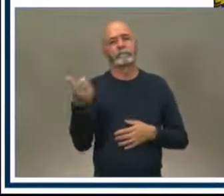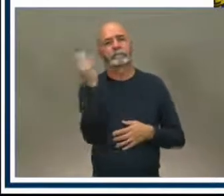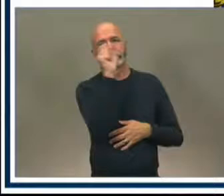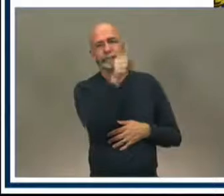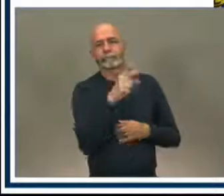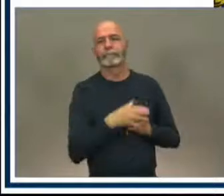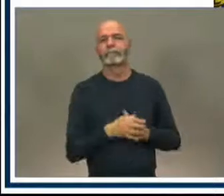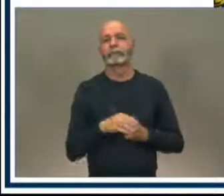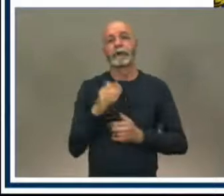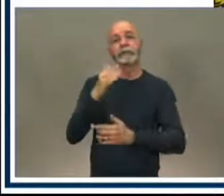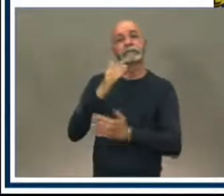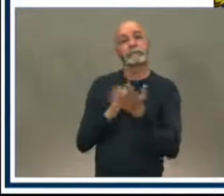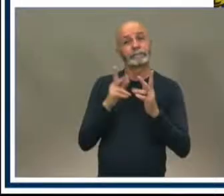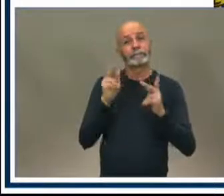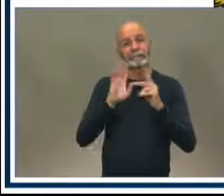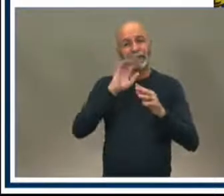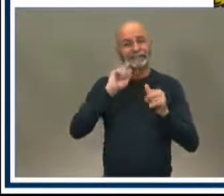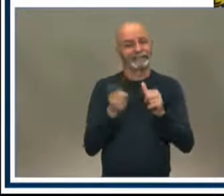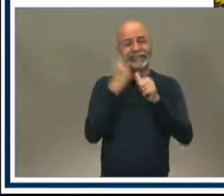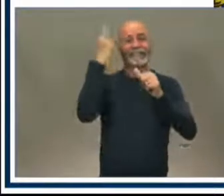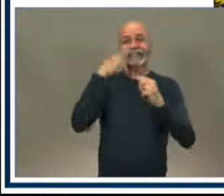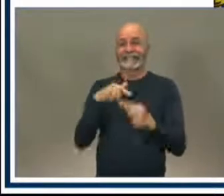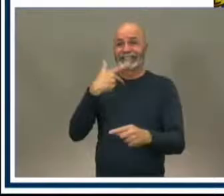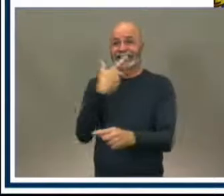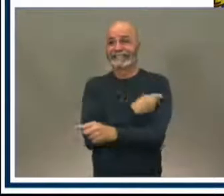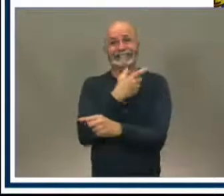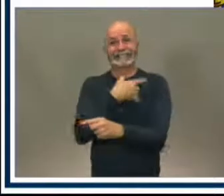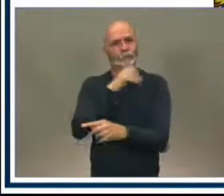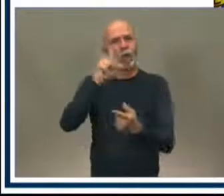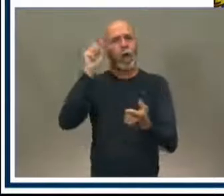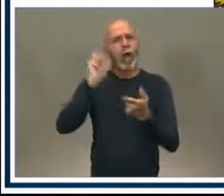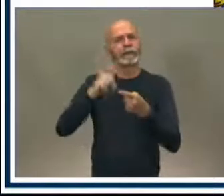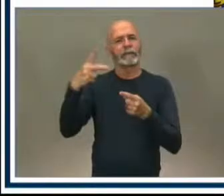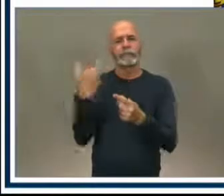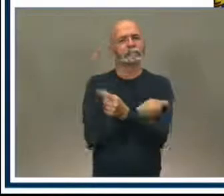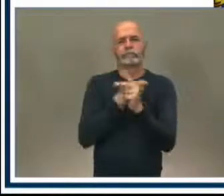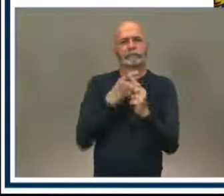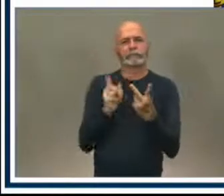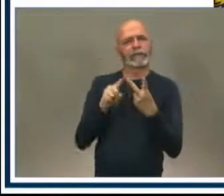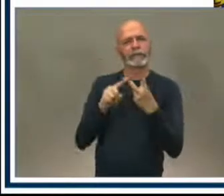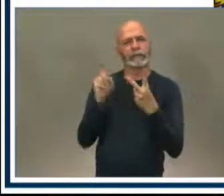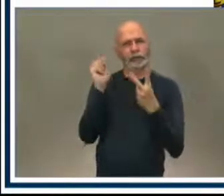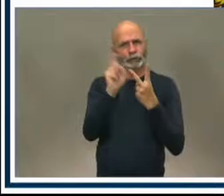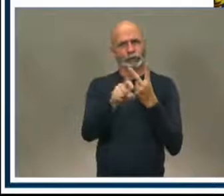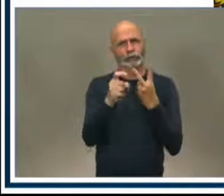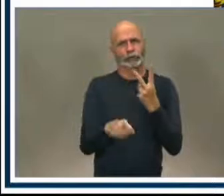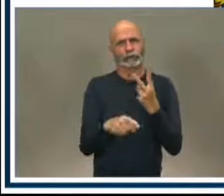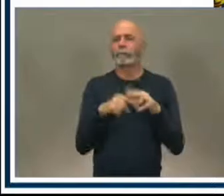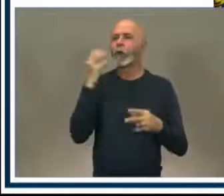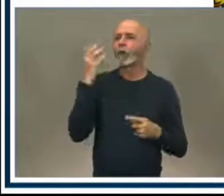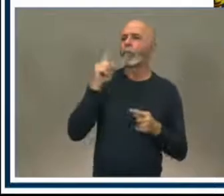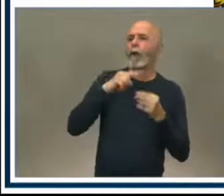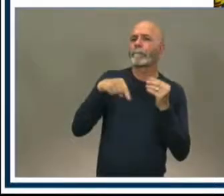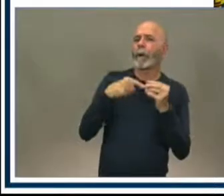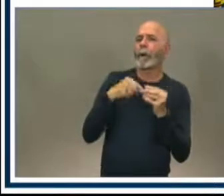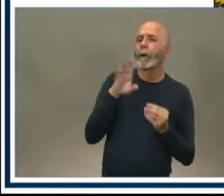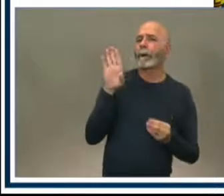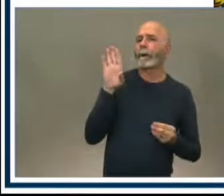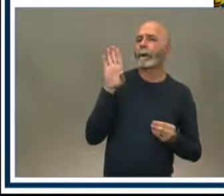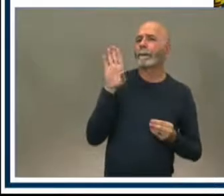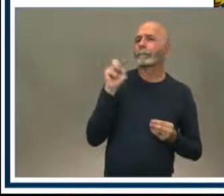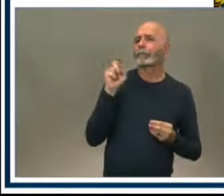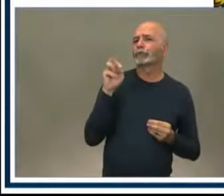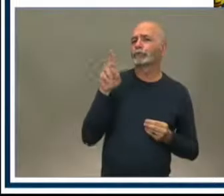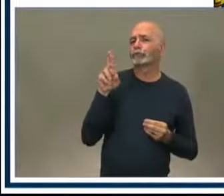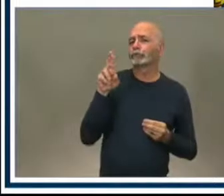they would be automatically booked for the second shot. For people who are getting the booster, is there a notification for them for when their time